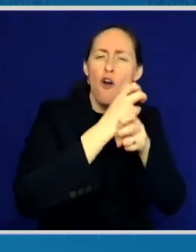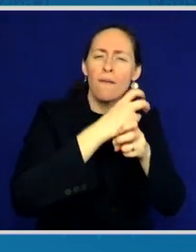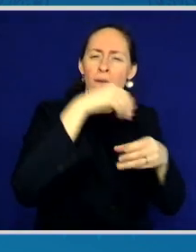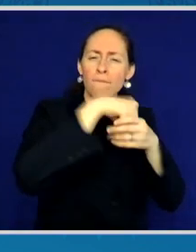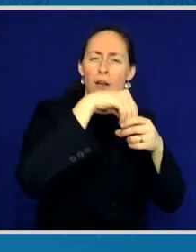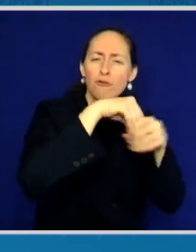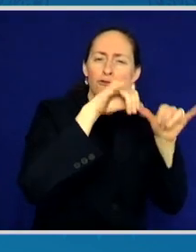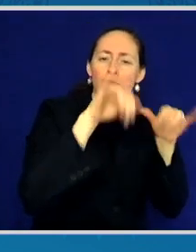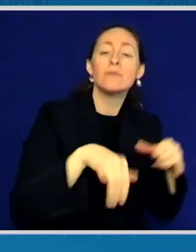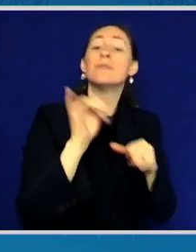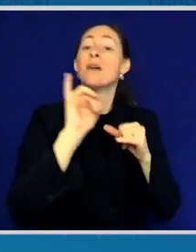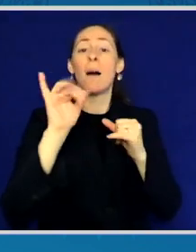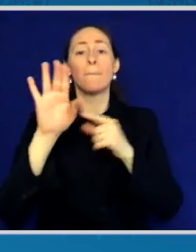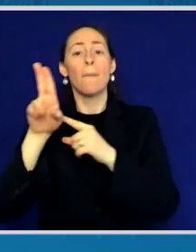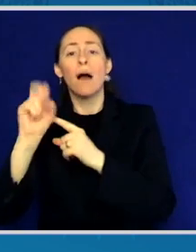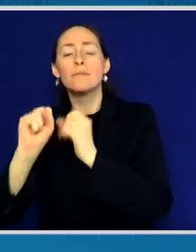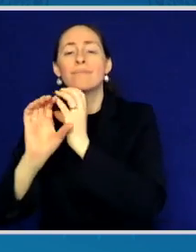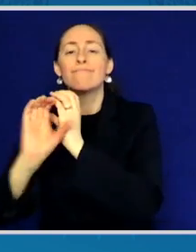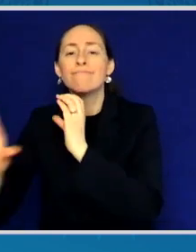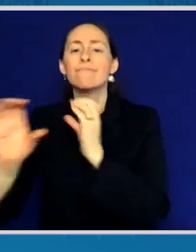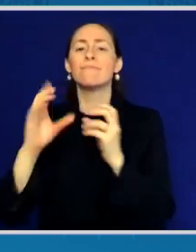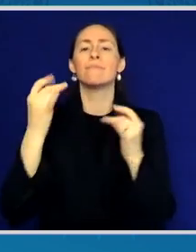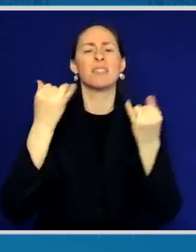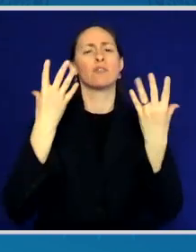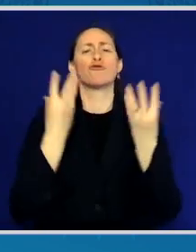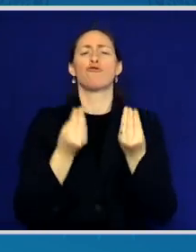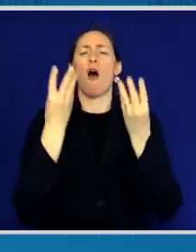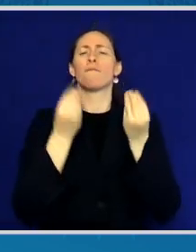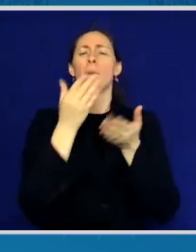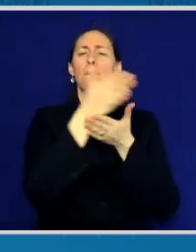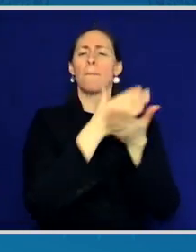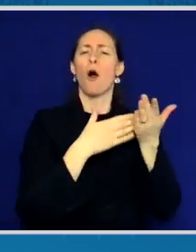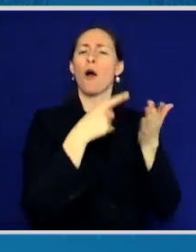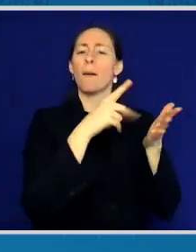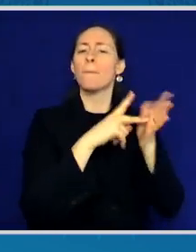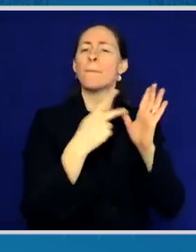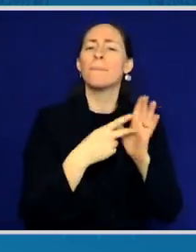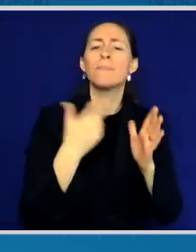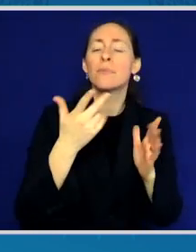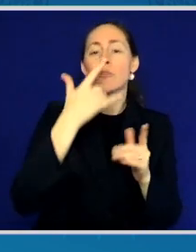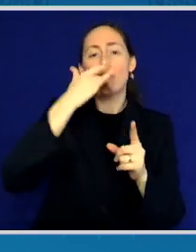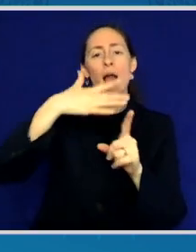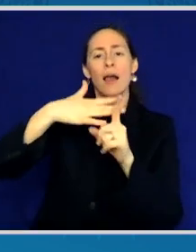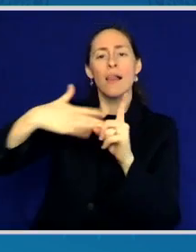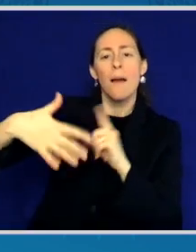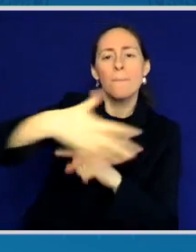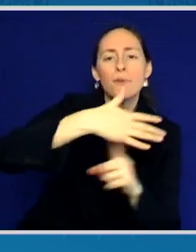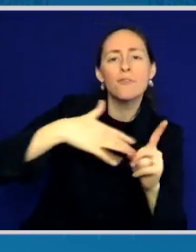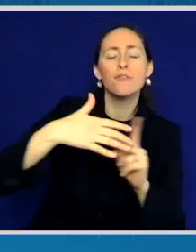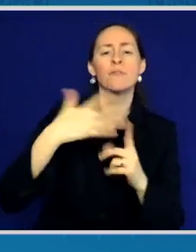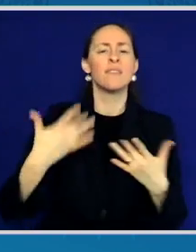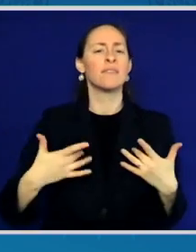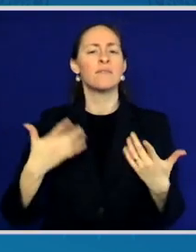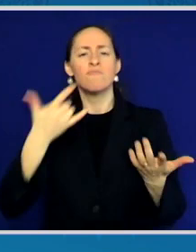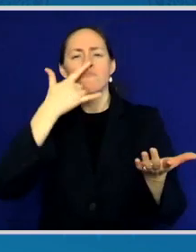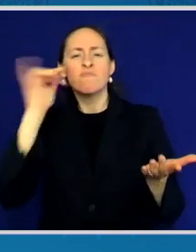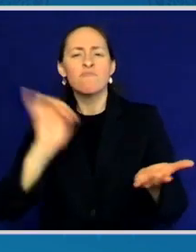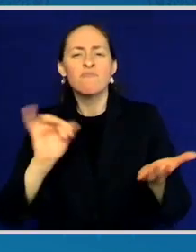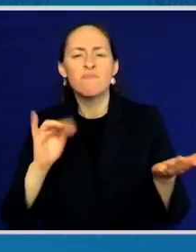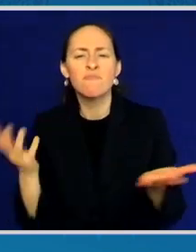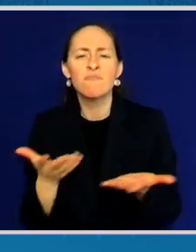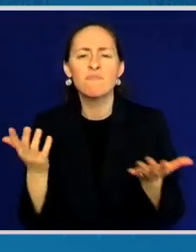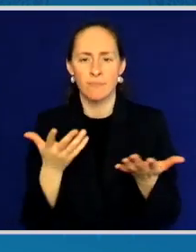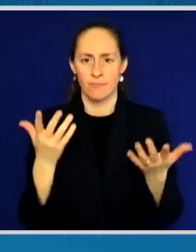other part is really the soft infrastructure of communities, of the neighborhoods we live in. And we cannot separate these